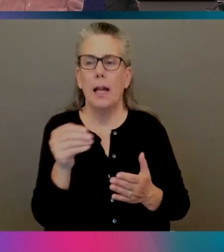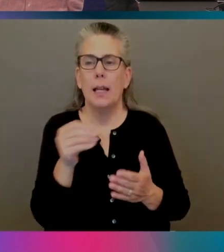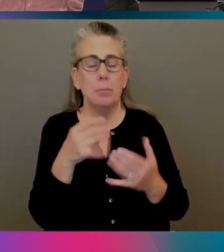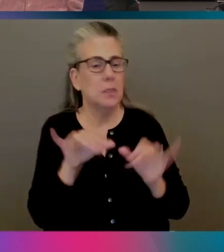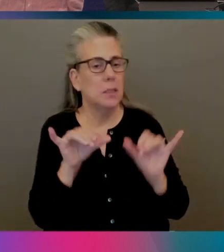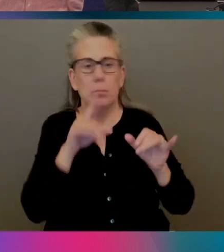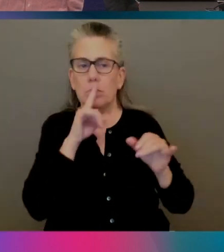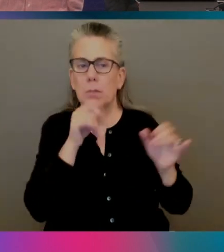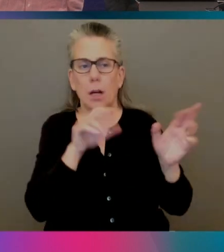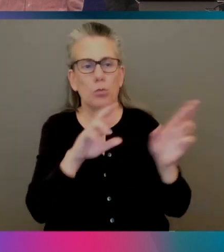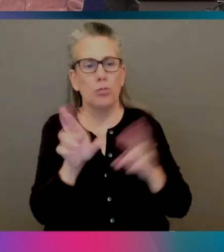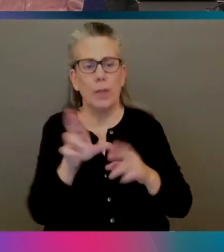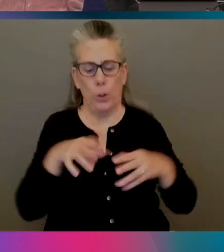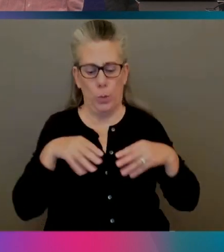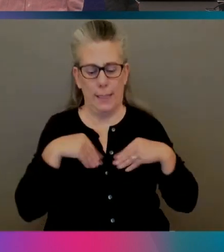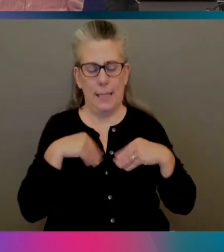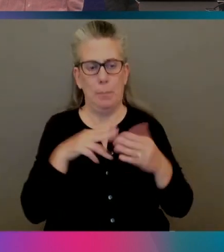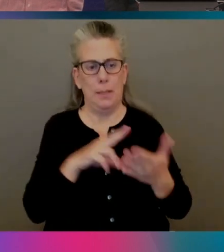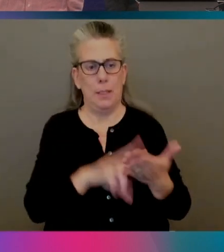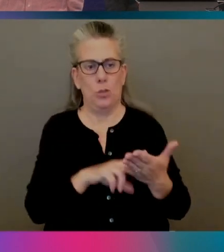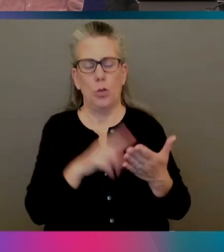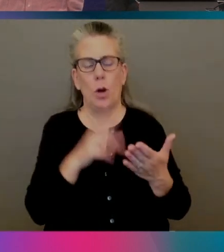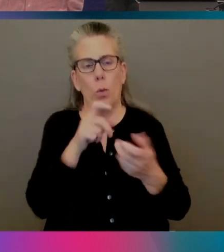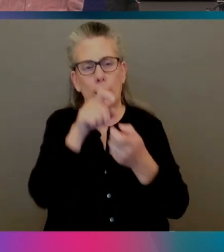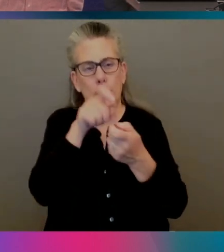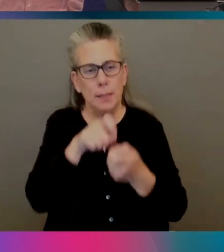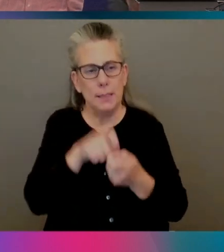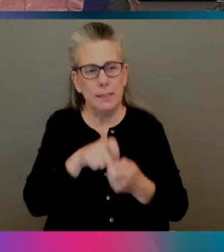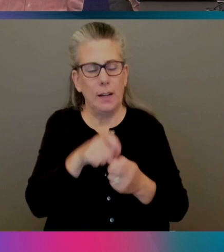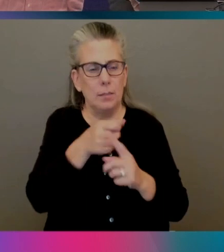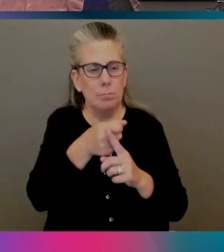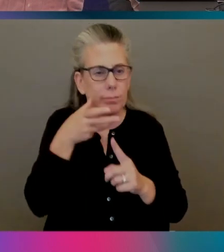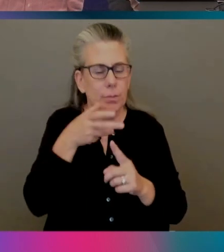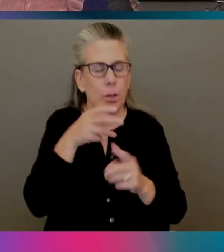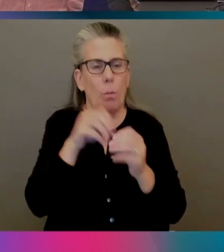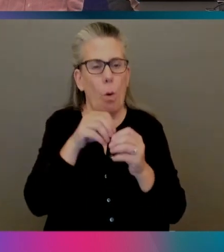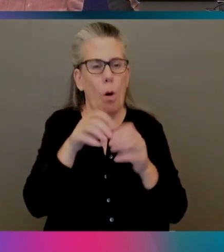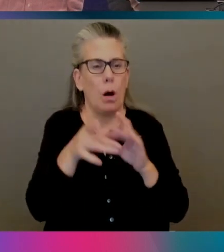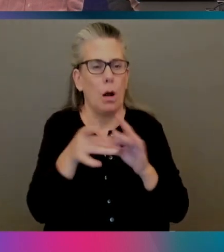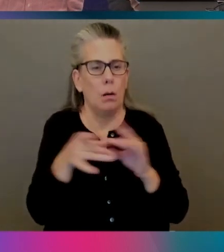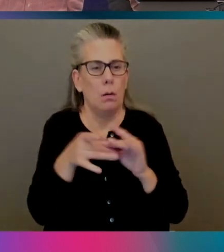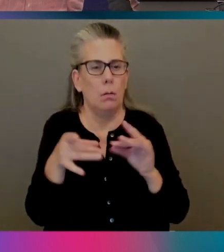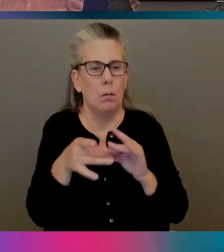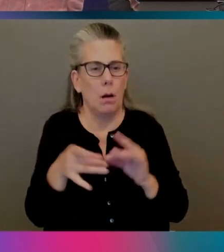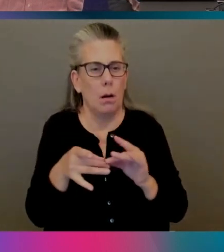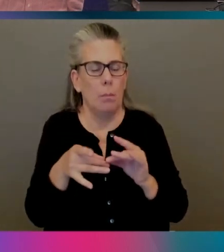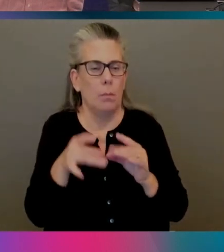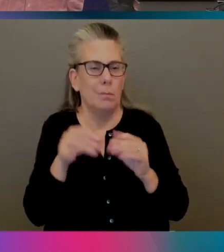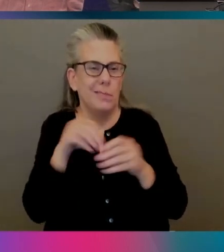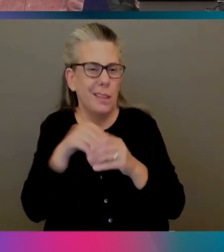accept the signature. I want to specify further instructions in the comment. Yeah. So I'm going to say